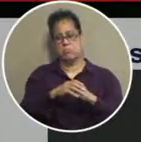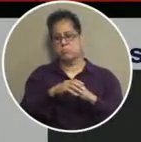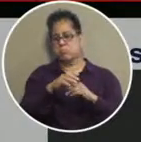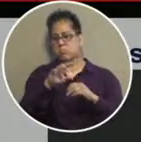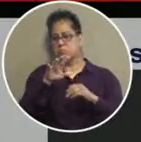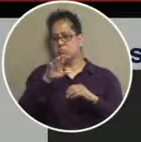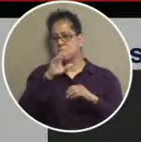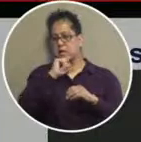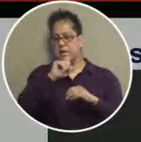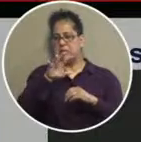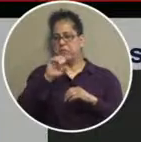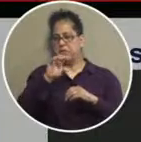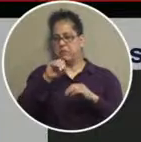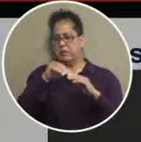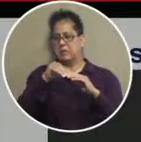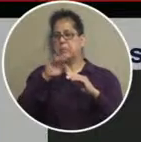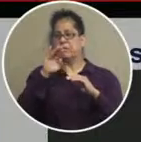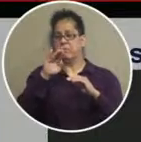50 years of age.